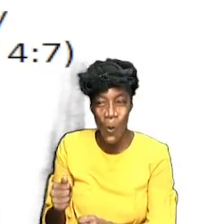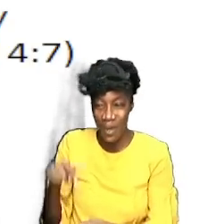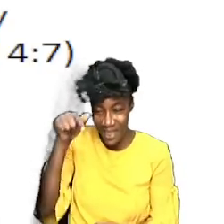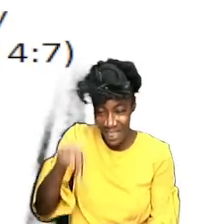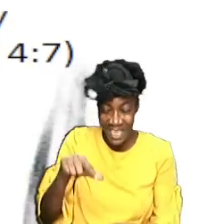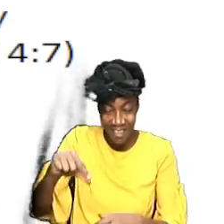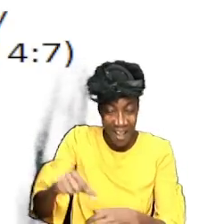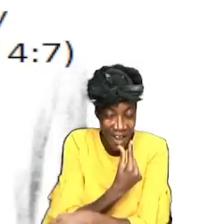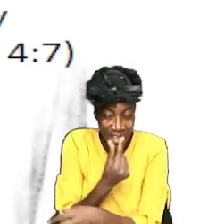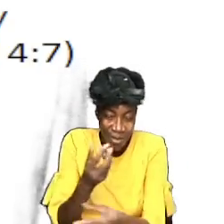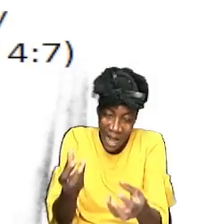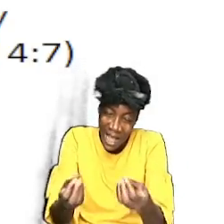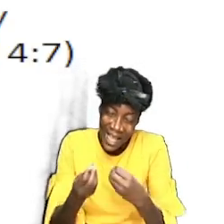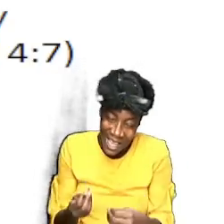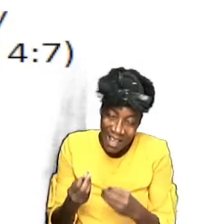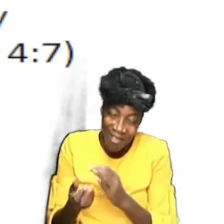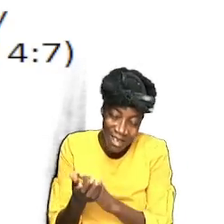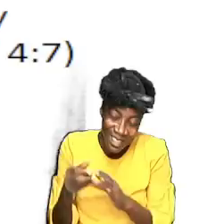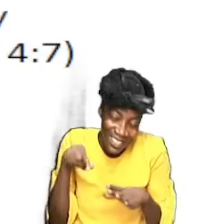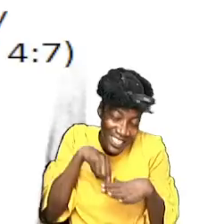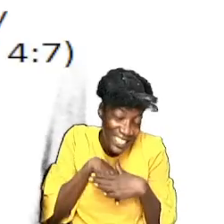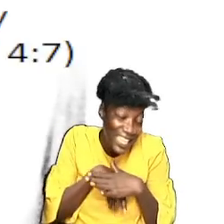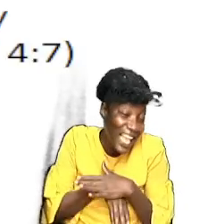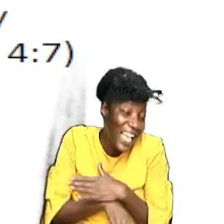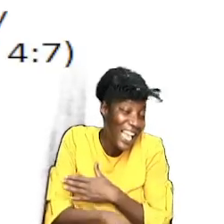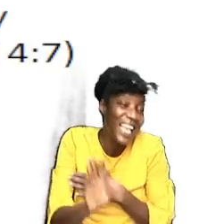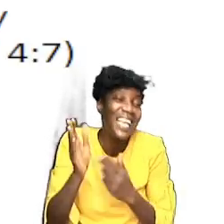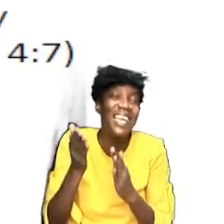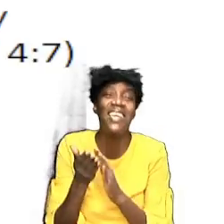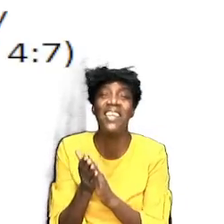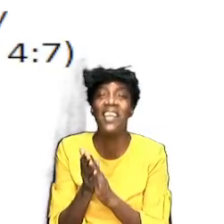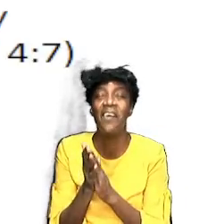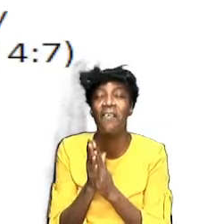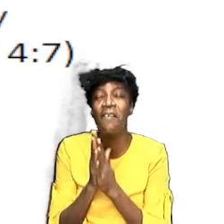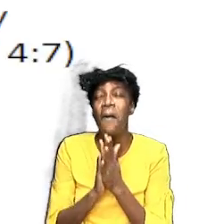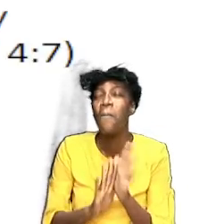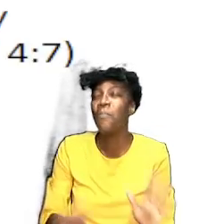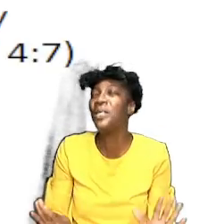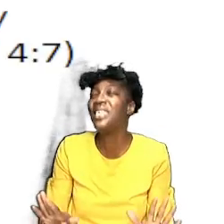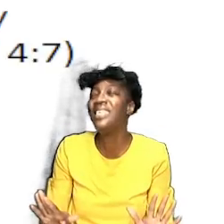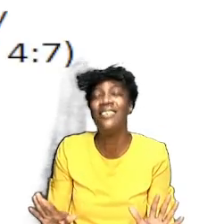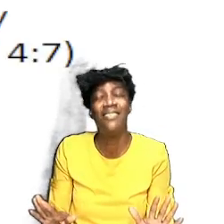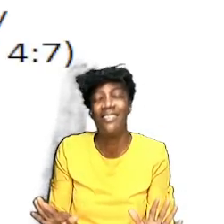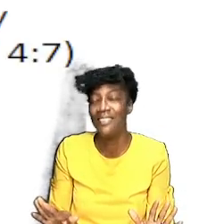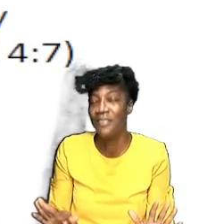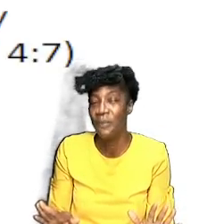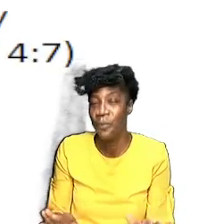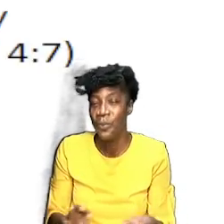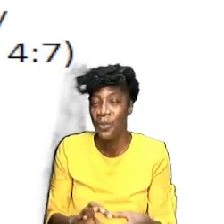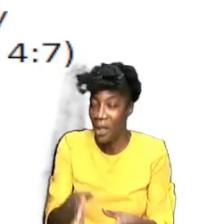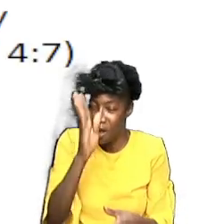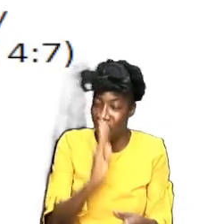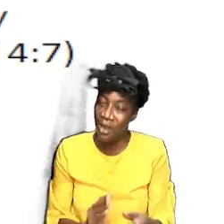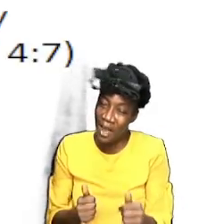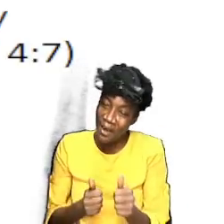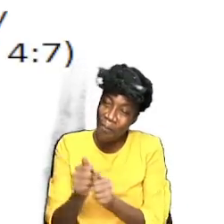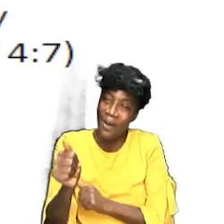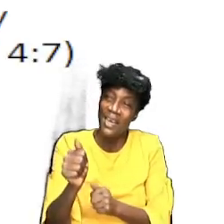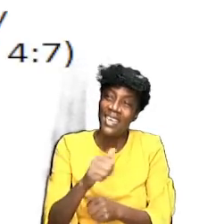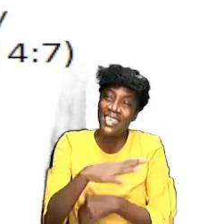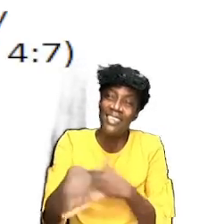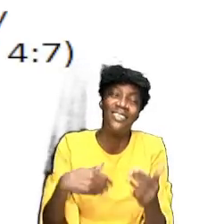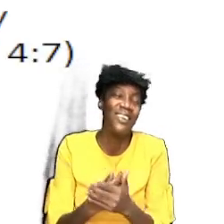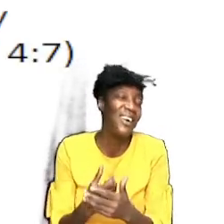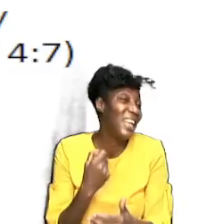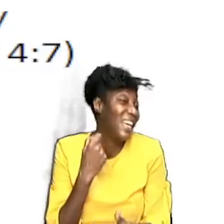gospel gives us this inner thing that says, look here, and the peace of God would pass all understanding.